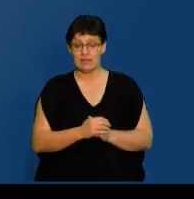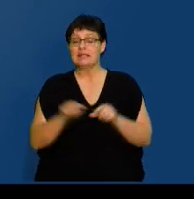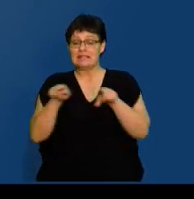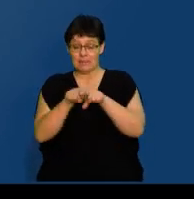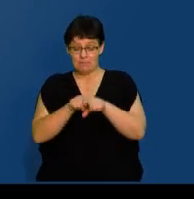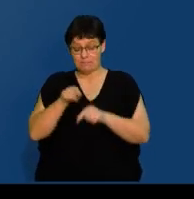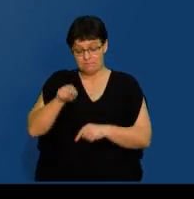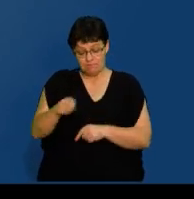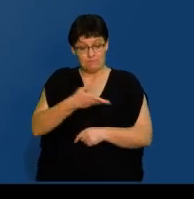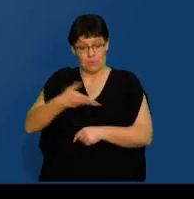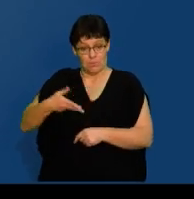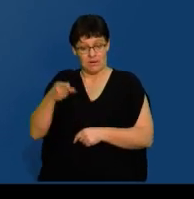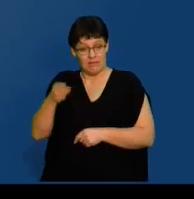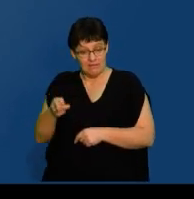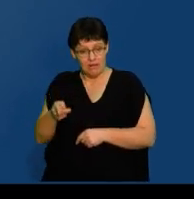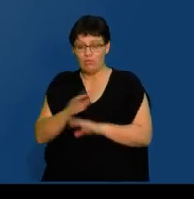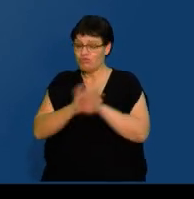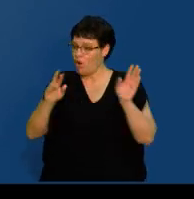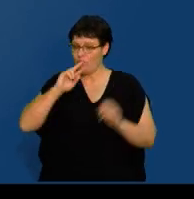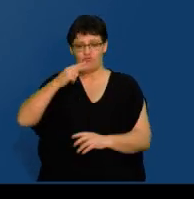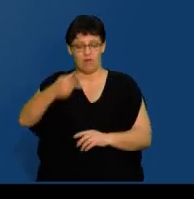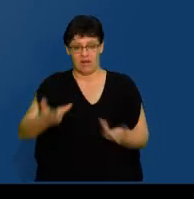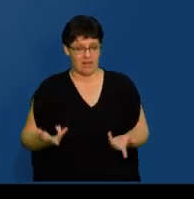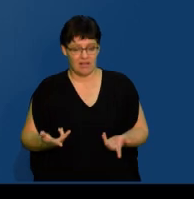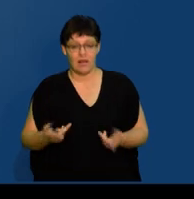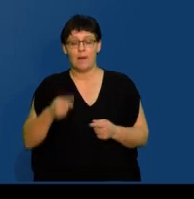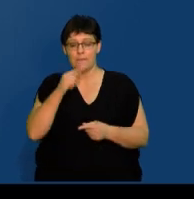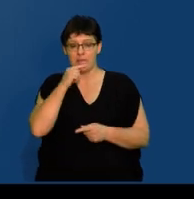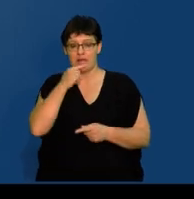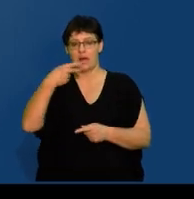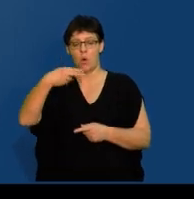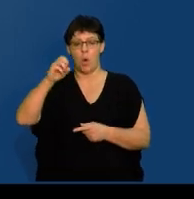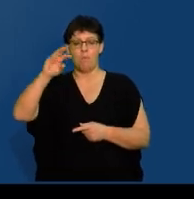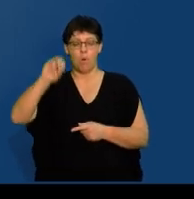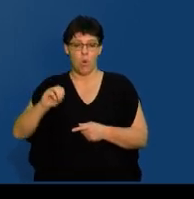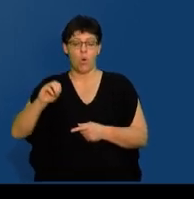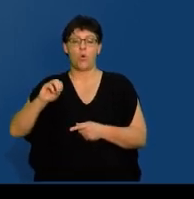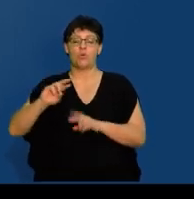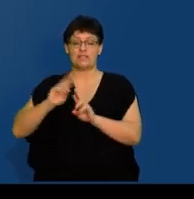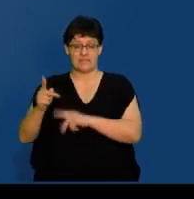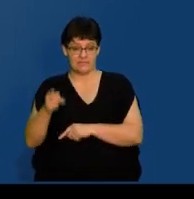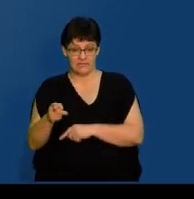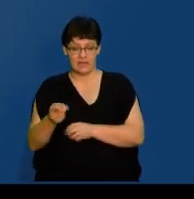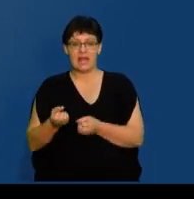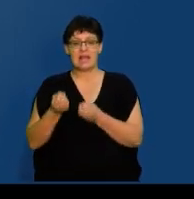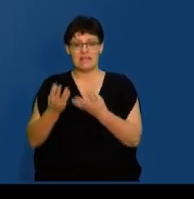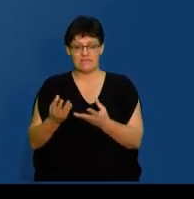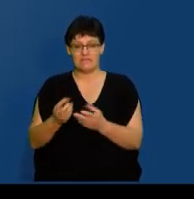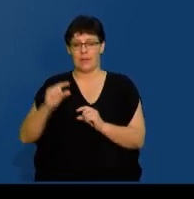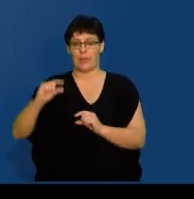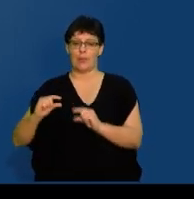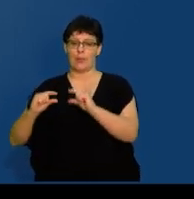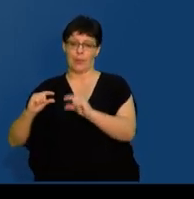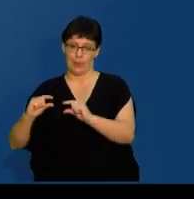that the female was a non-roller, meaning that she was homozygous recessive, and hence we've given her 2 recessive